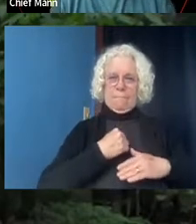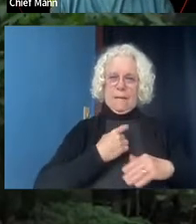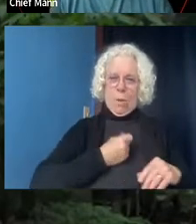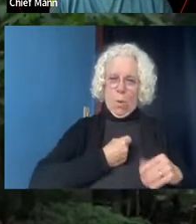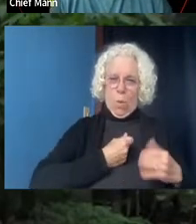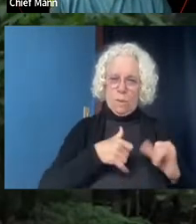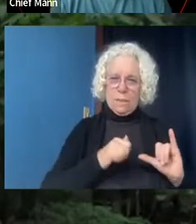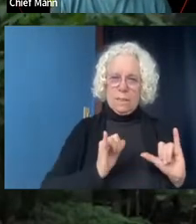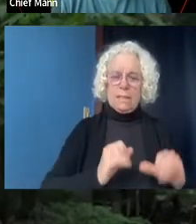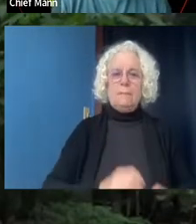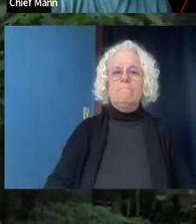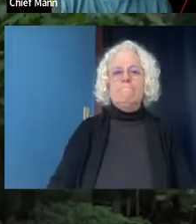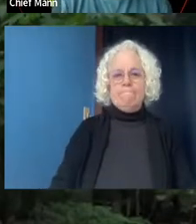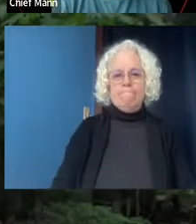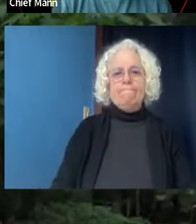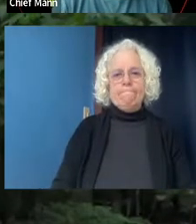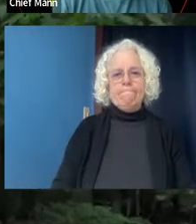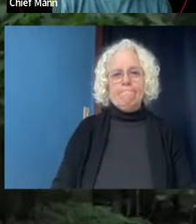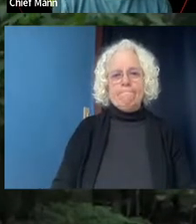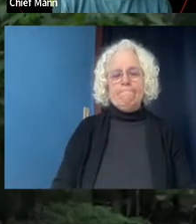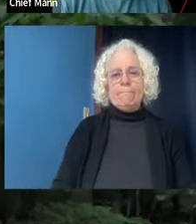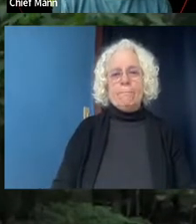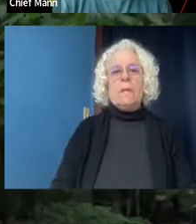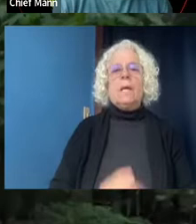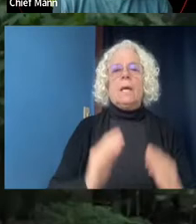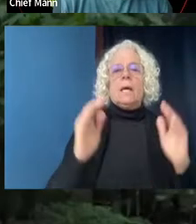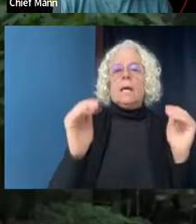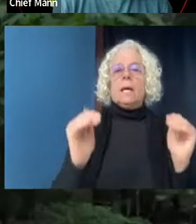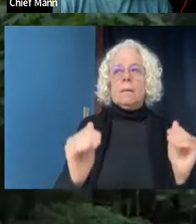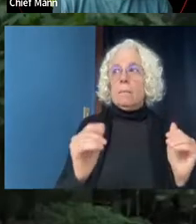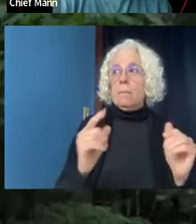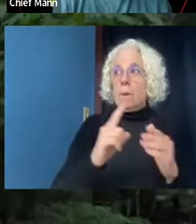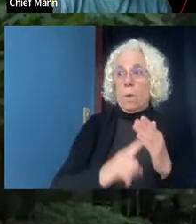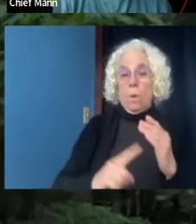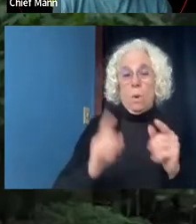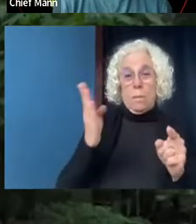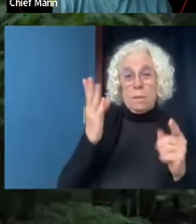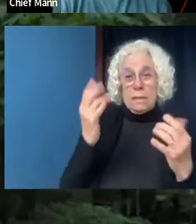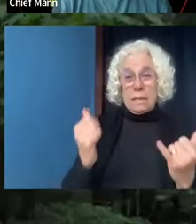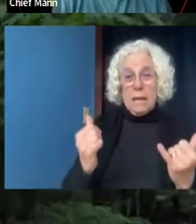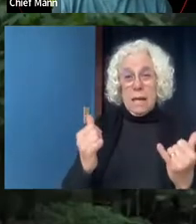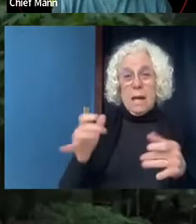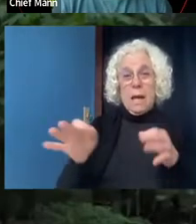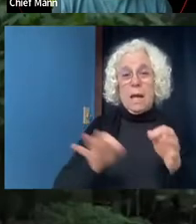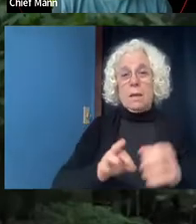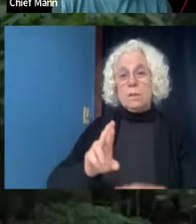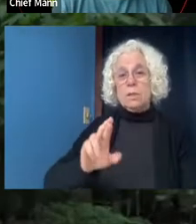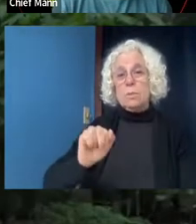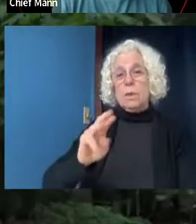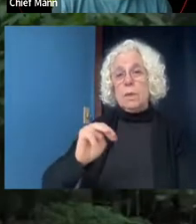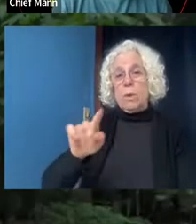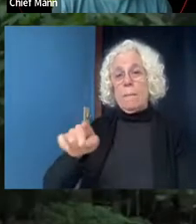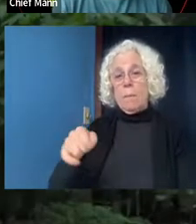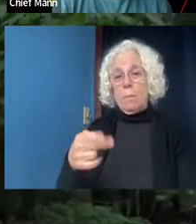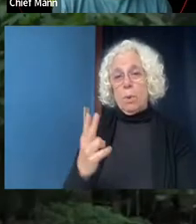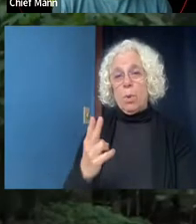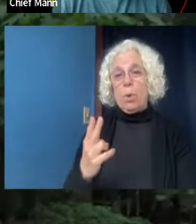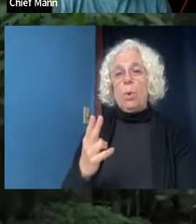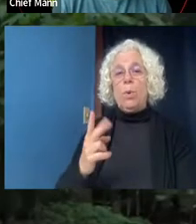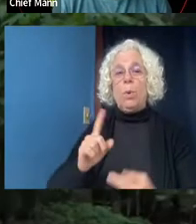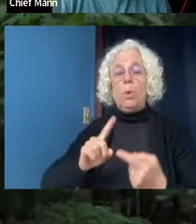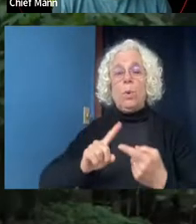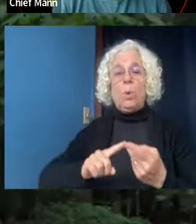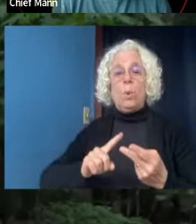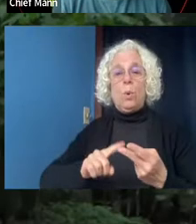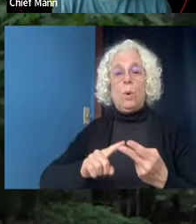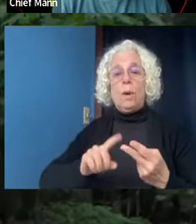My presentation here will cover, you know, the Ramapo. It'll cover, you know, our